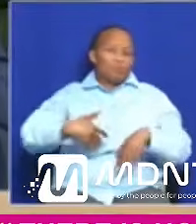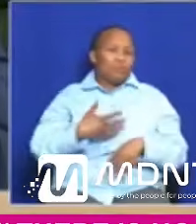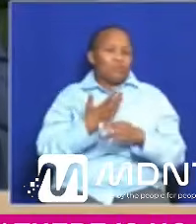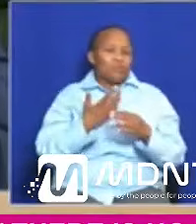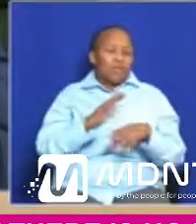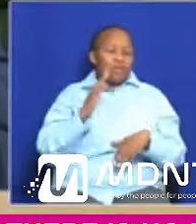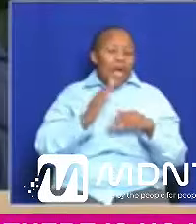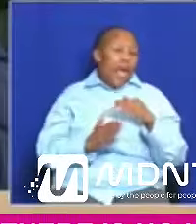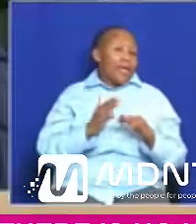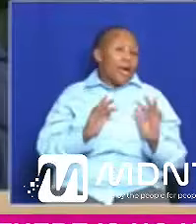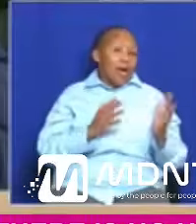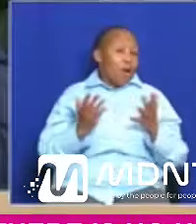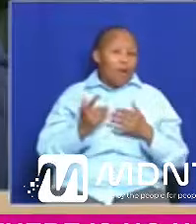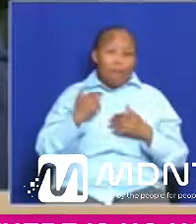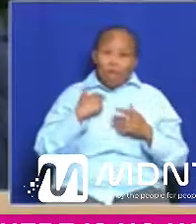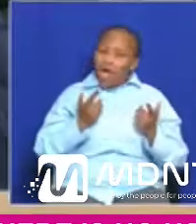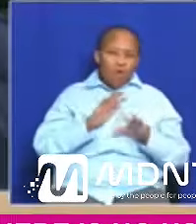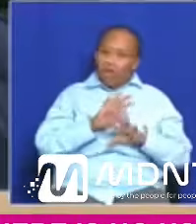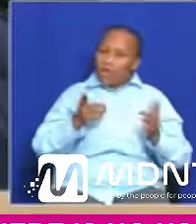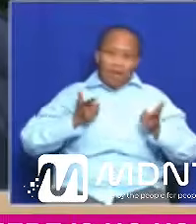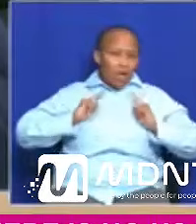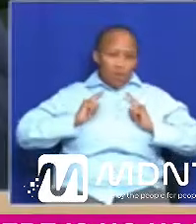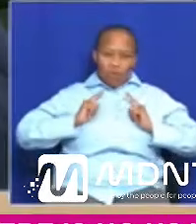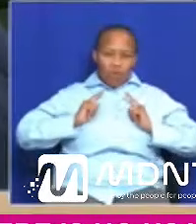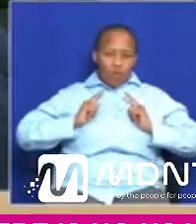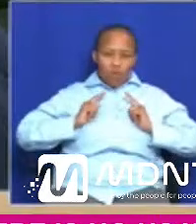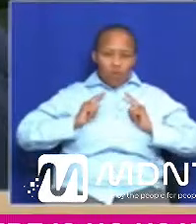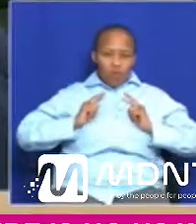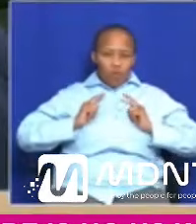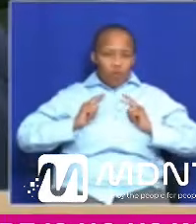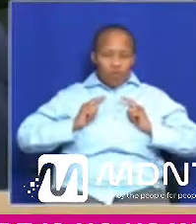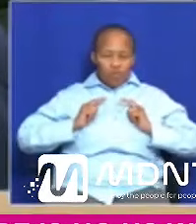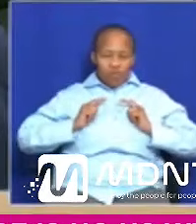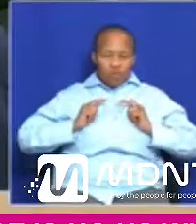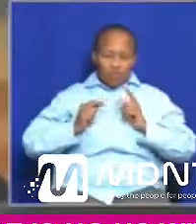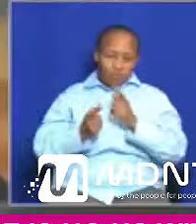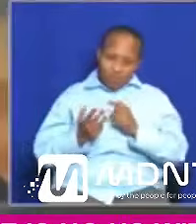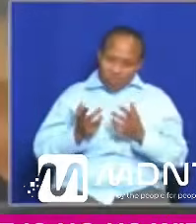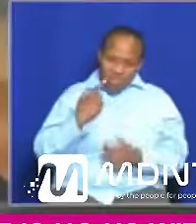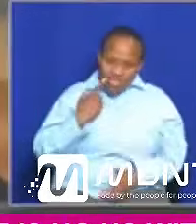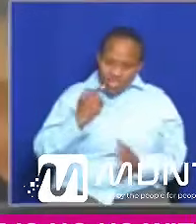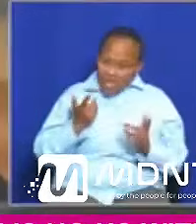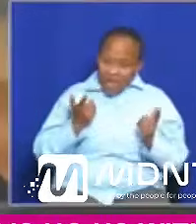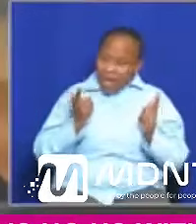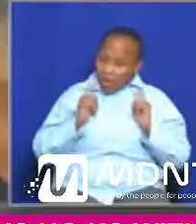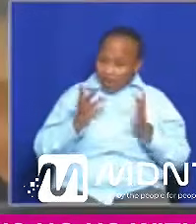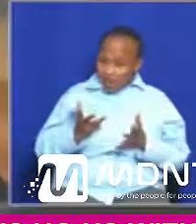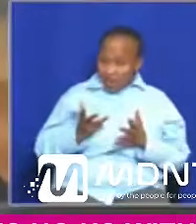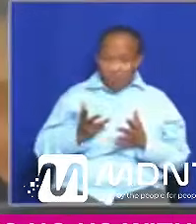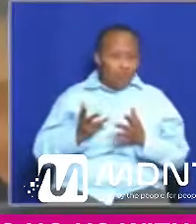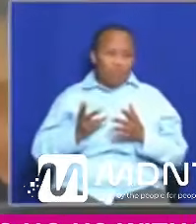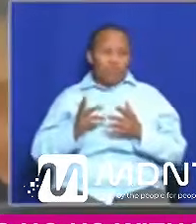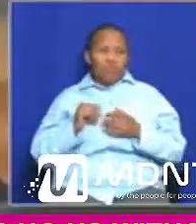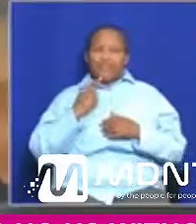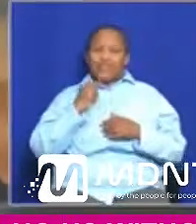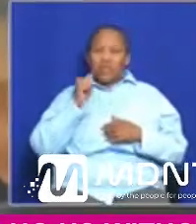I will not let you off that easily. No, Ms. Chairperson, I yes. can address you on the specific points that